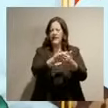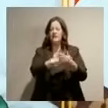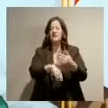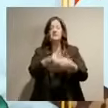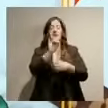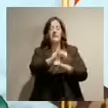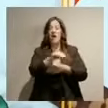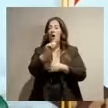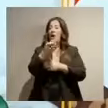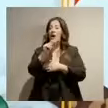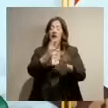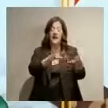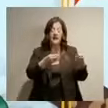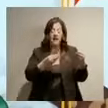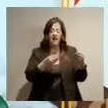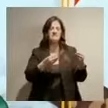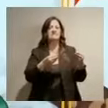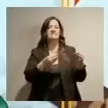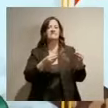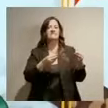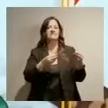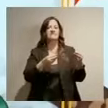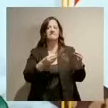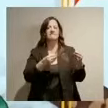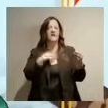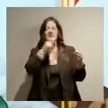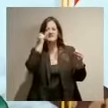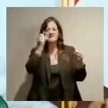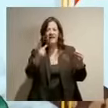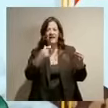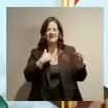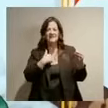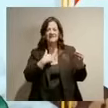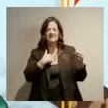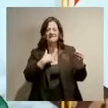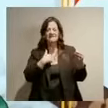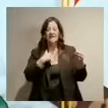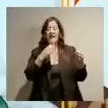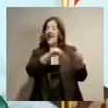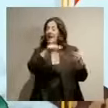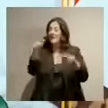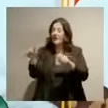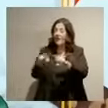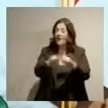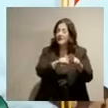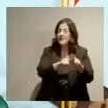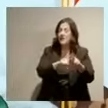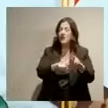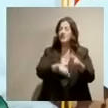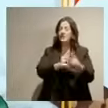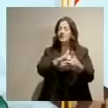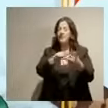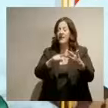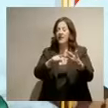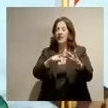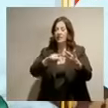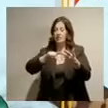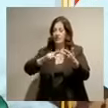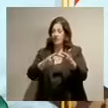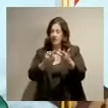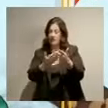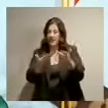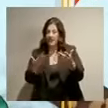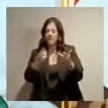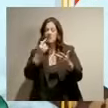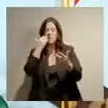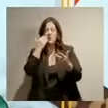audit didn't surprise me in the least, quite the contrary. Also, third, and this is really important,